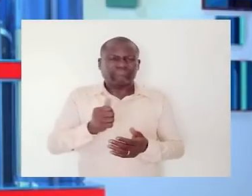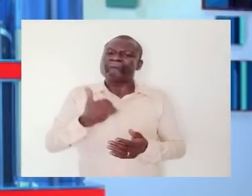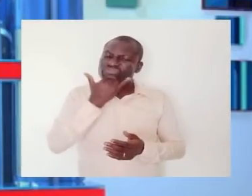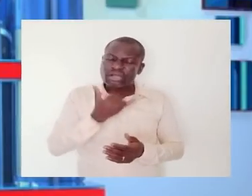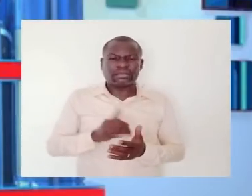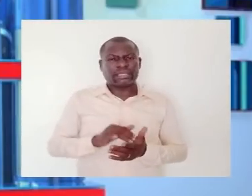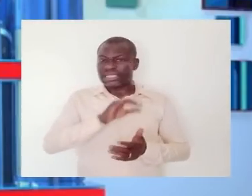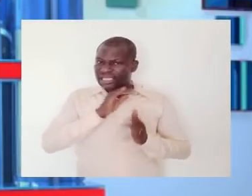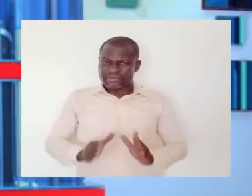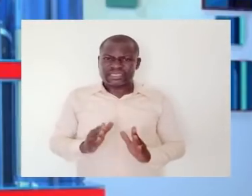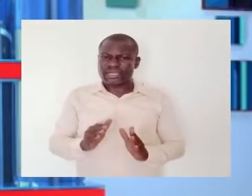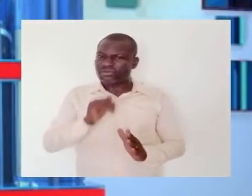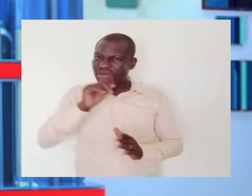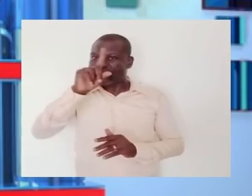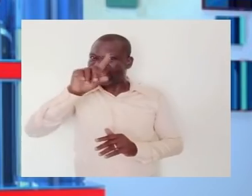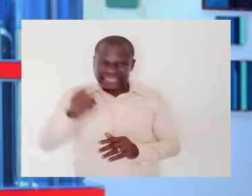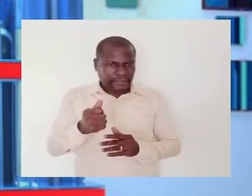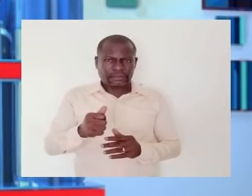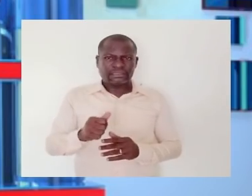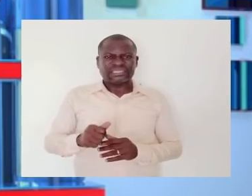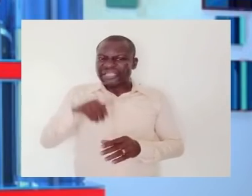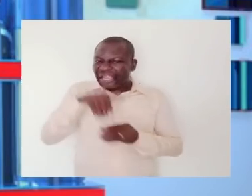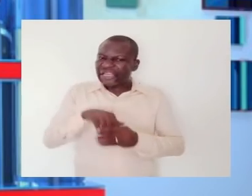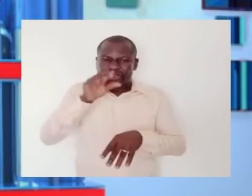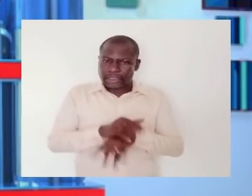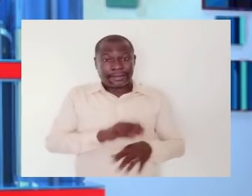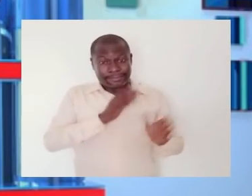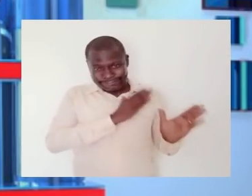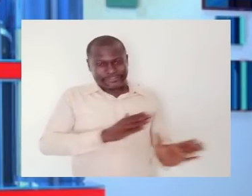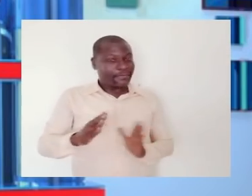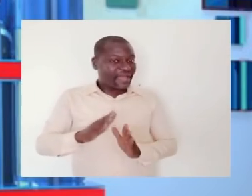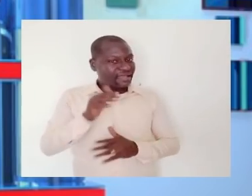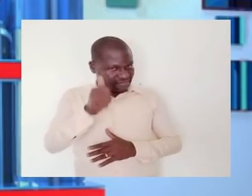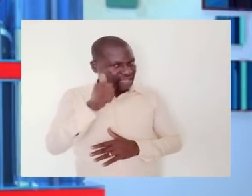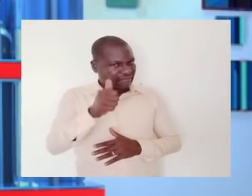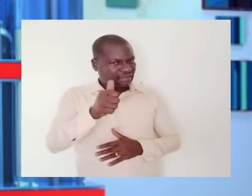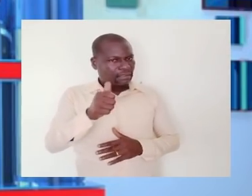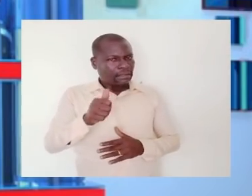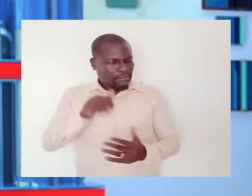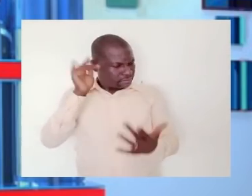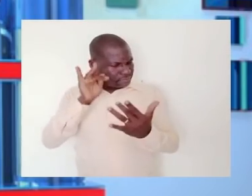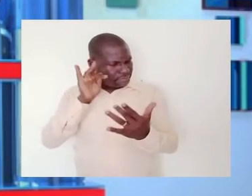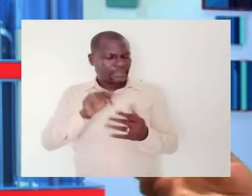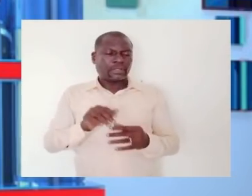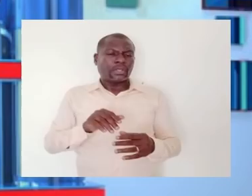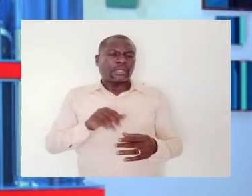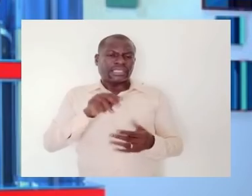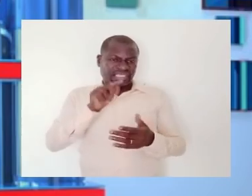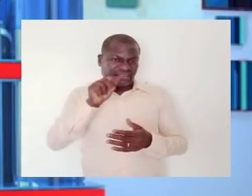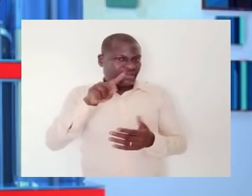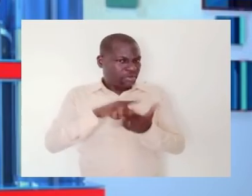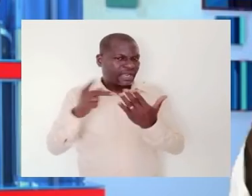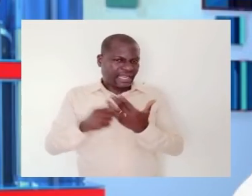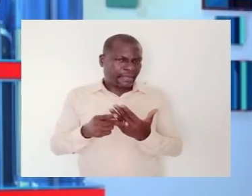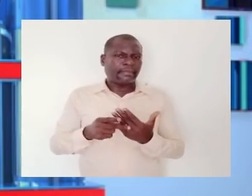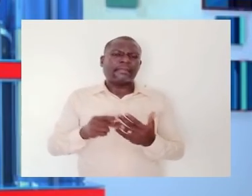ase kristosumu ye nye tight e wa so dem entisiesie ho na koso hwese adwumadie na fro wadan fofo no